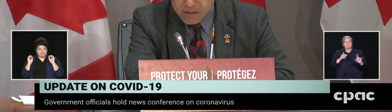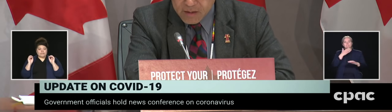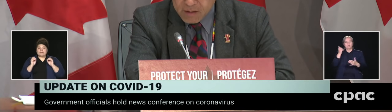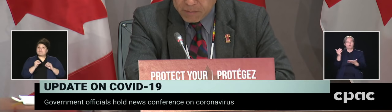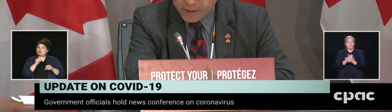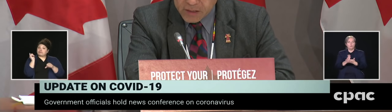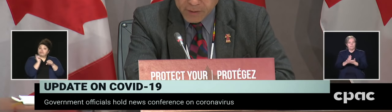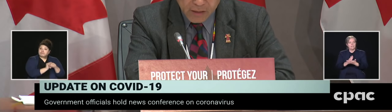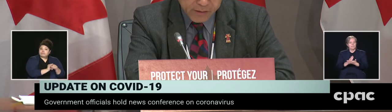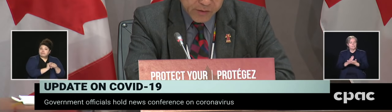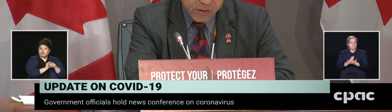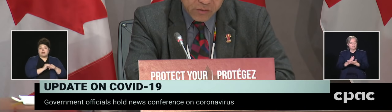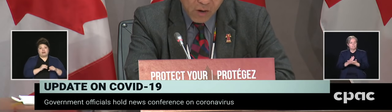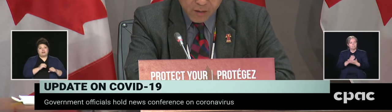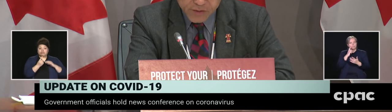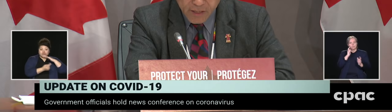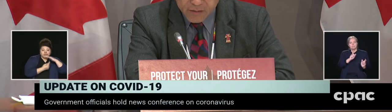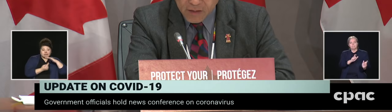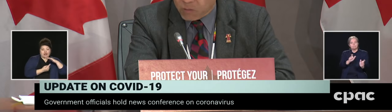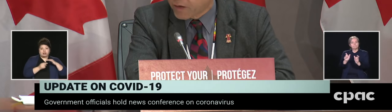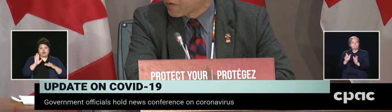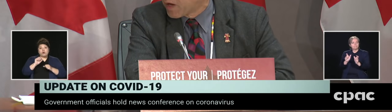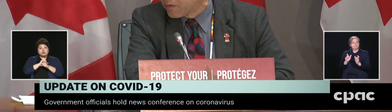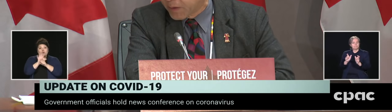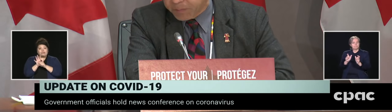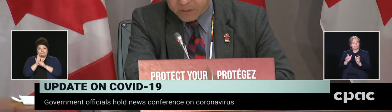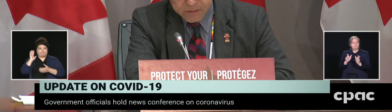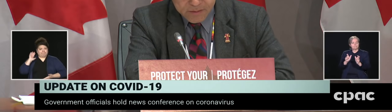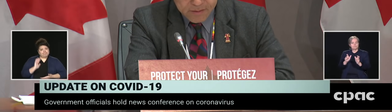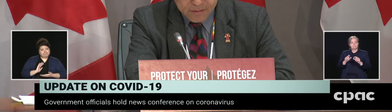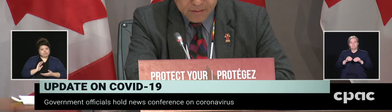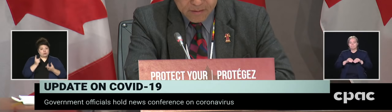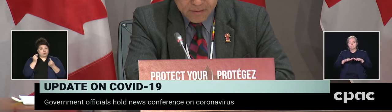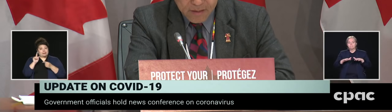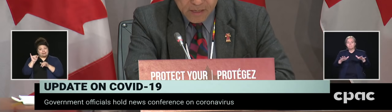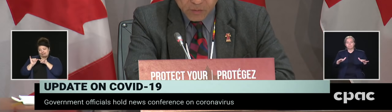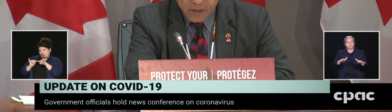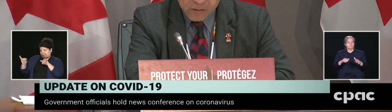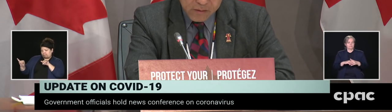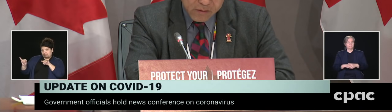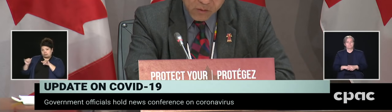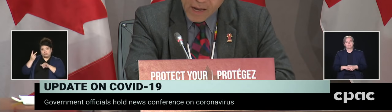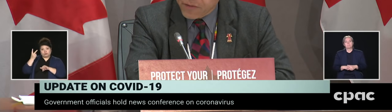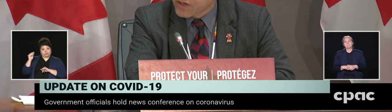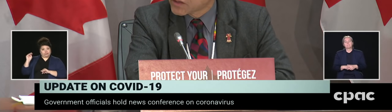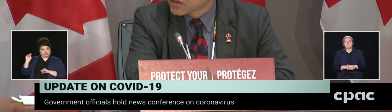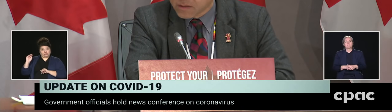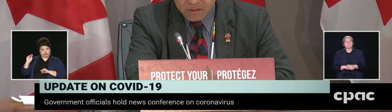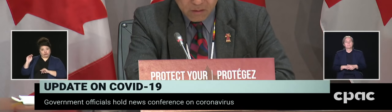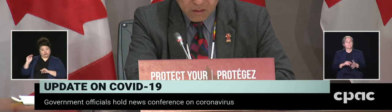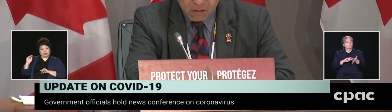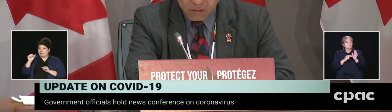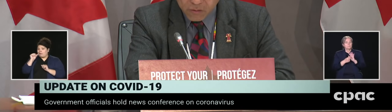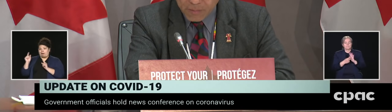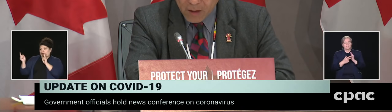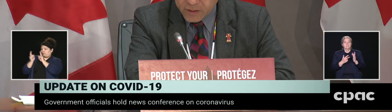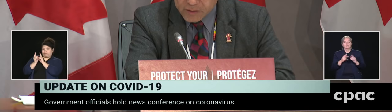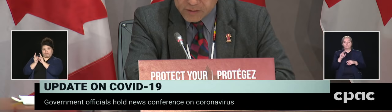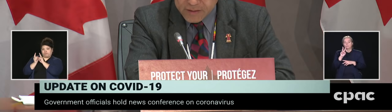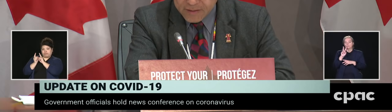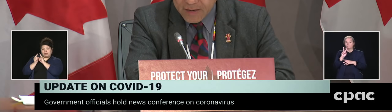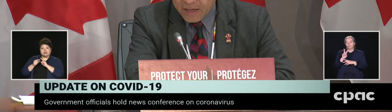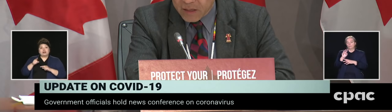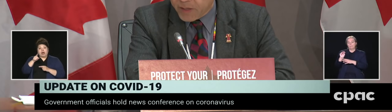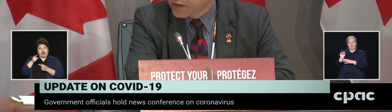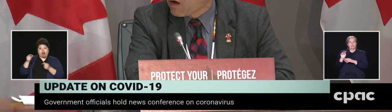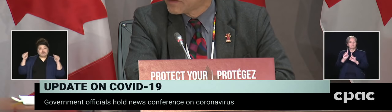COVID-19 by keeping at least 2 arms length away from other people. As well, no gatherings or group